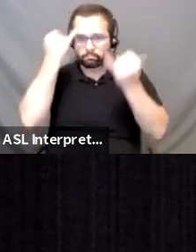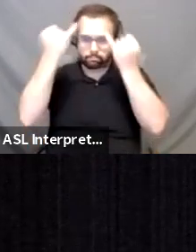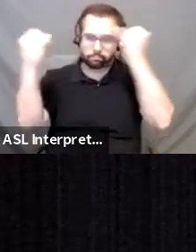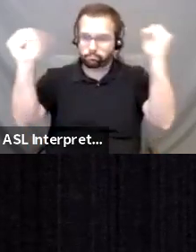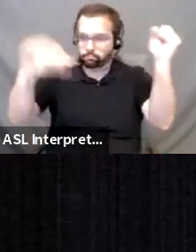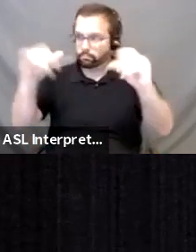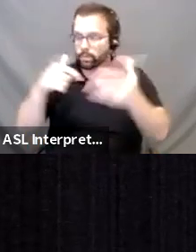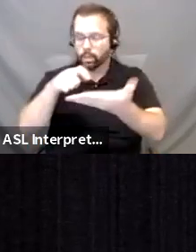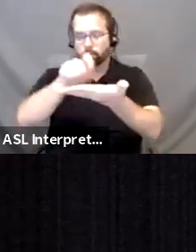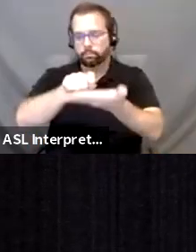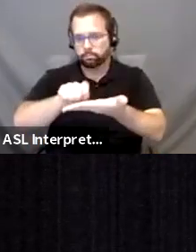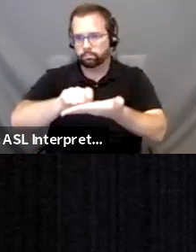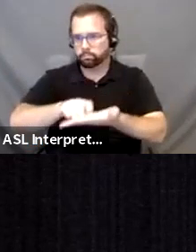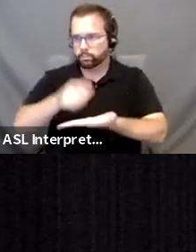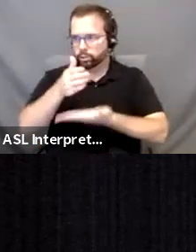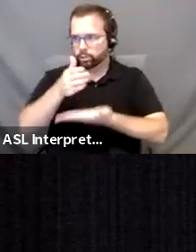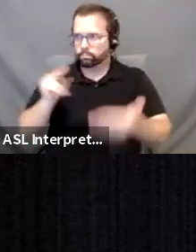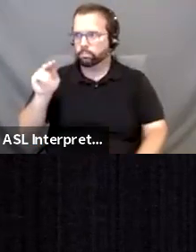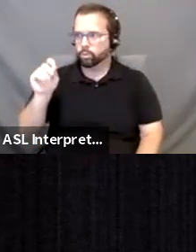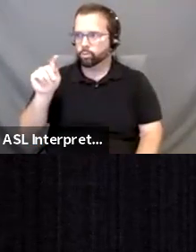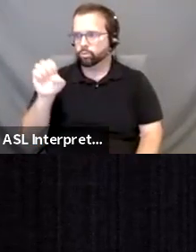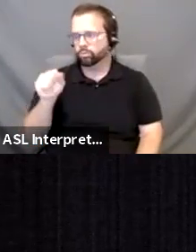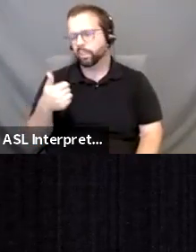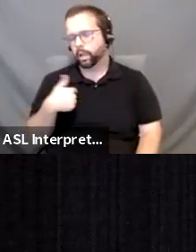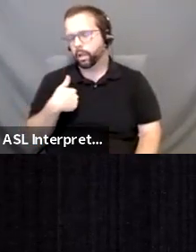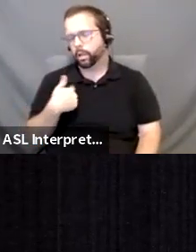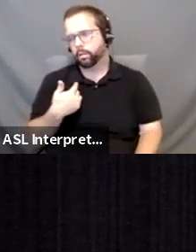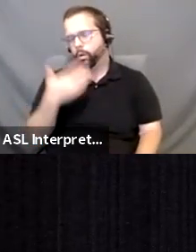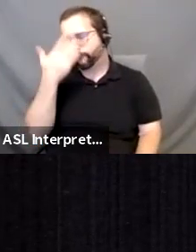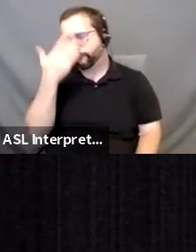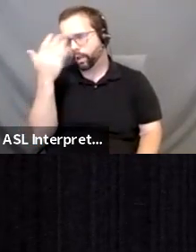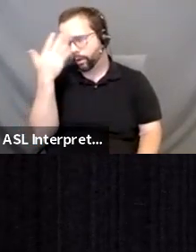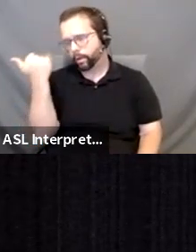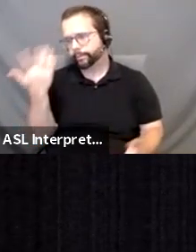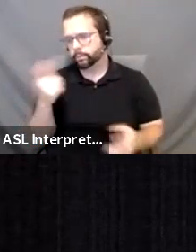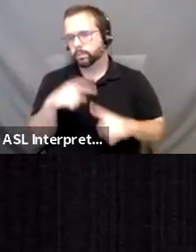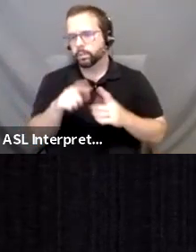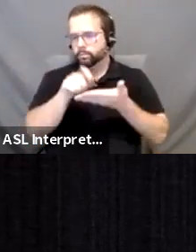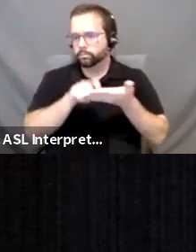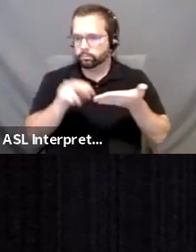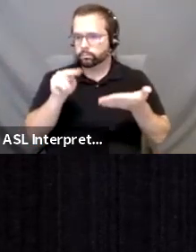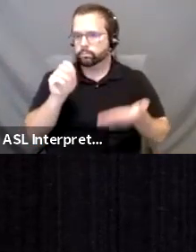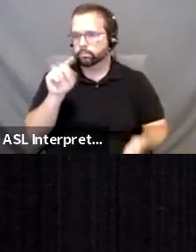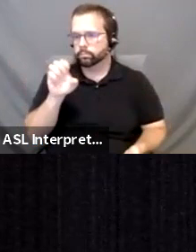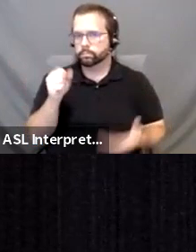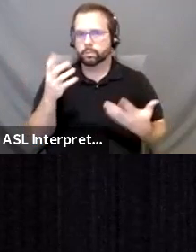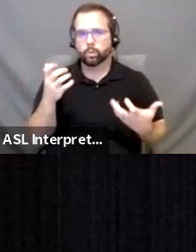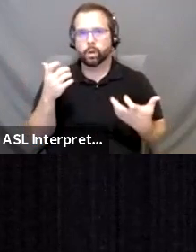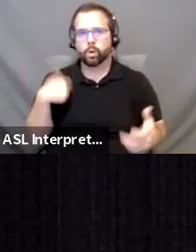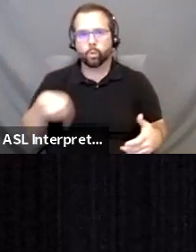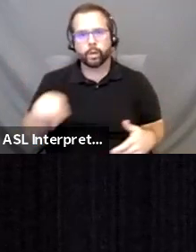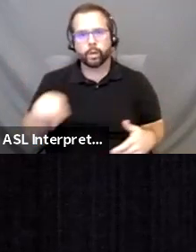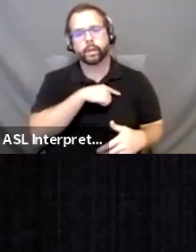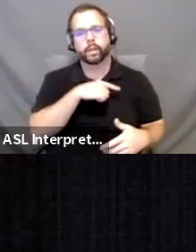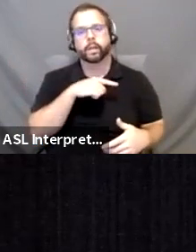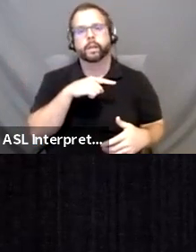memory, but I was hoping that we would like just pour our hearts out today and say, oh, this has just